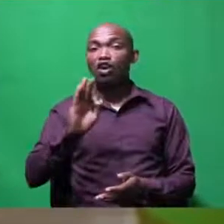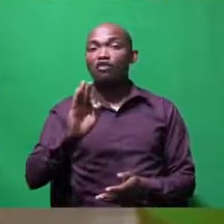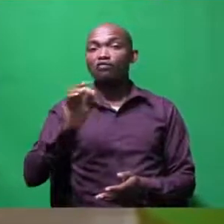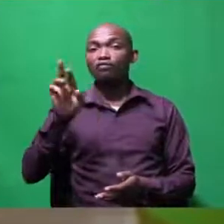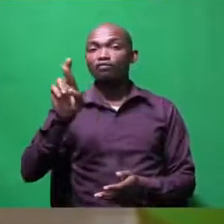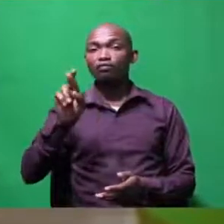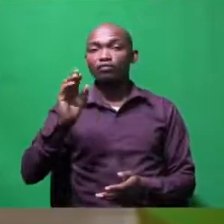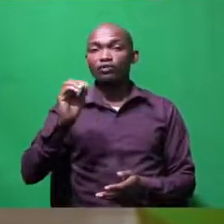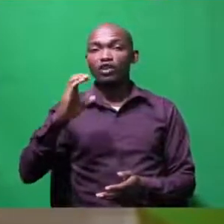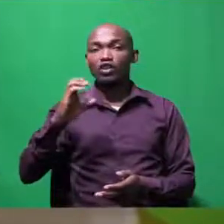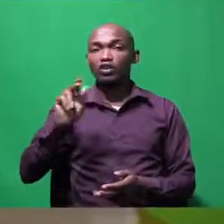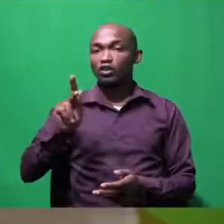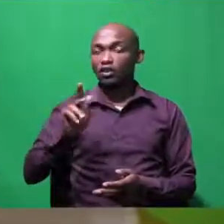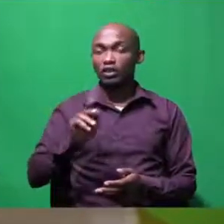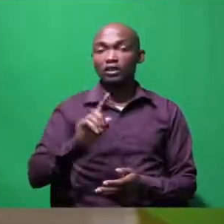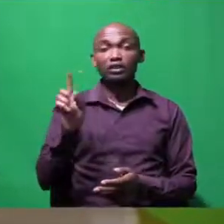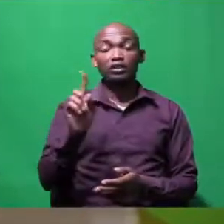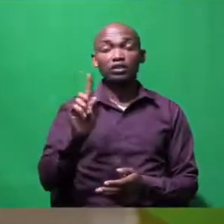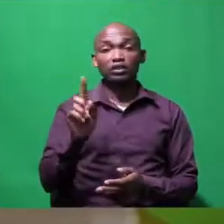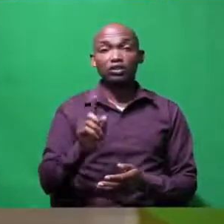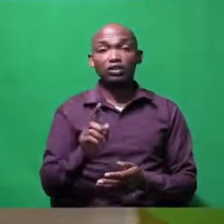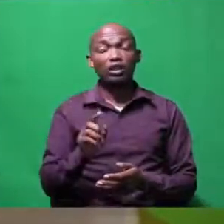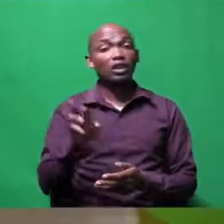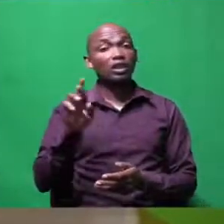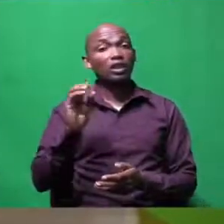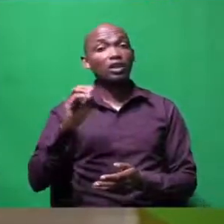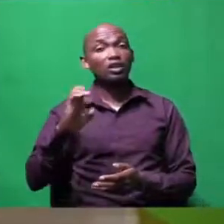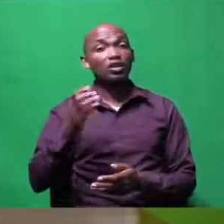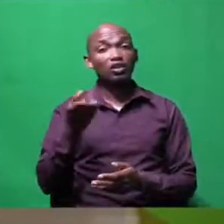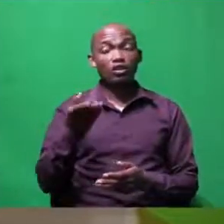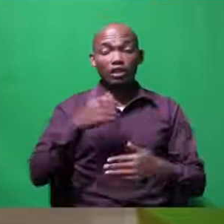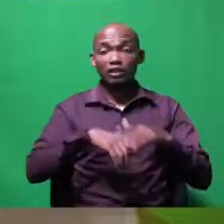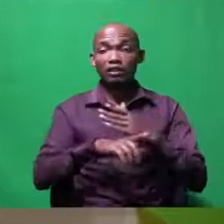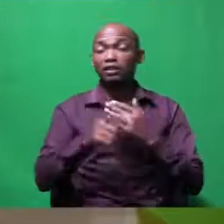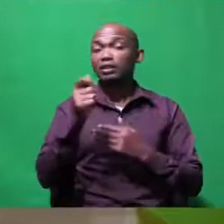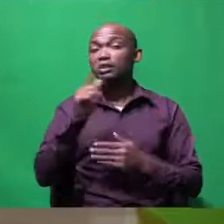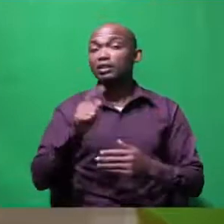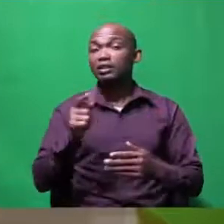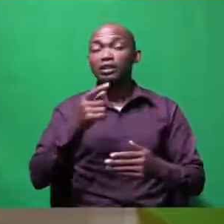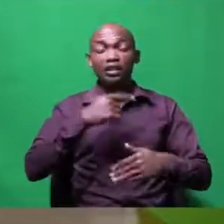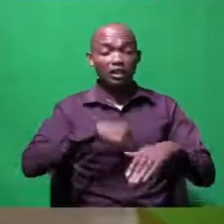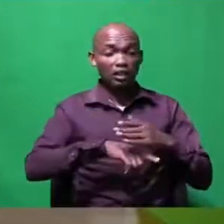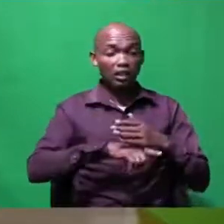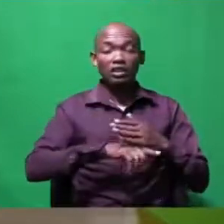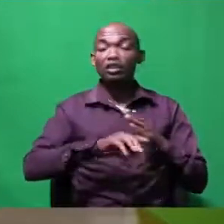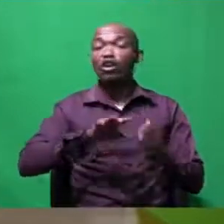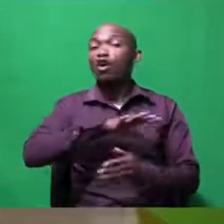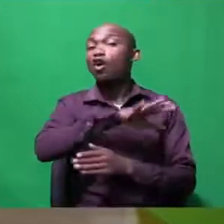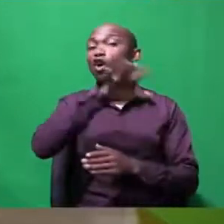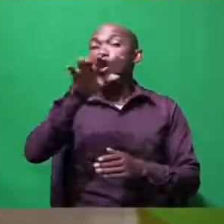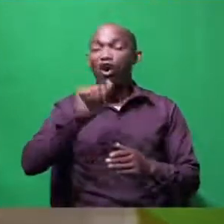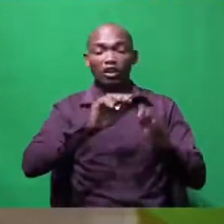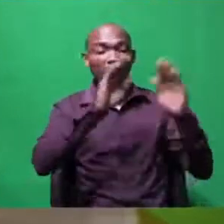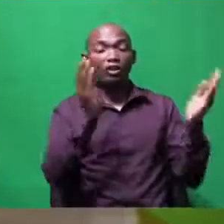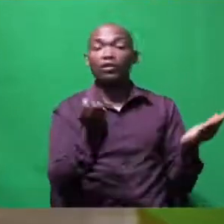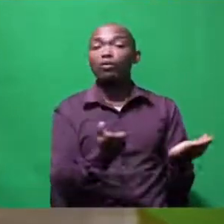This means a general characteristic. It's not a rock available in Tanzania. This we can say is a rock all available in the